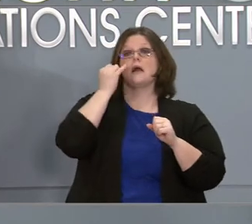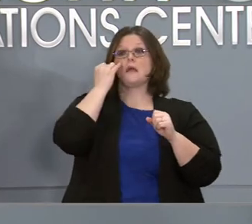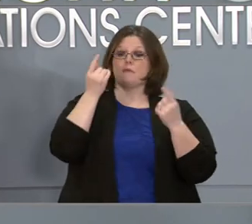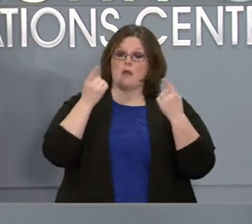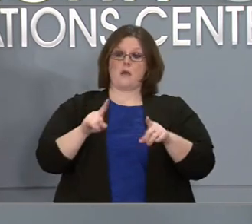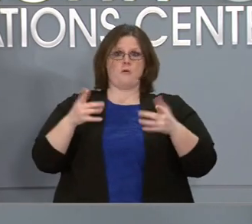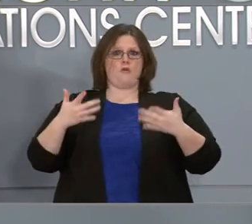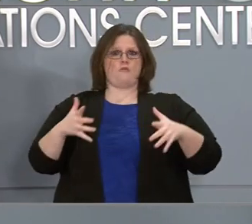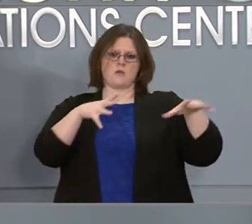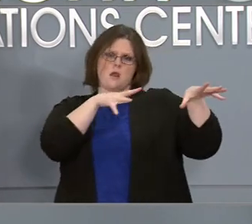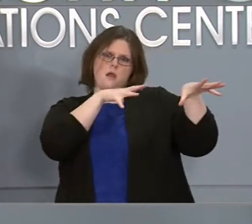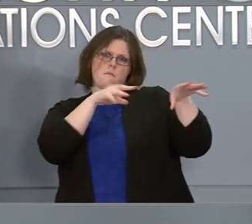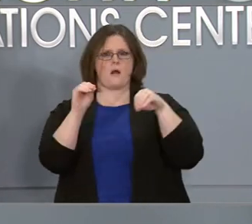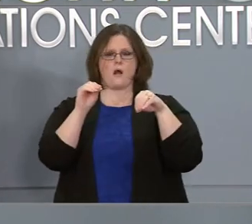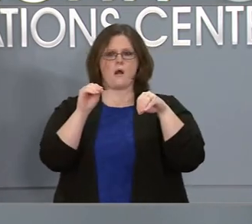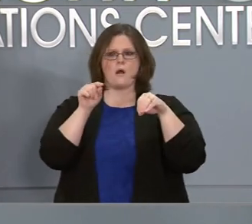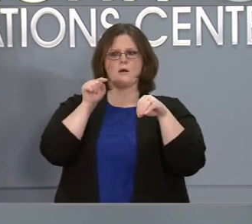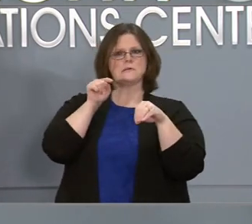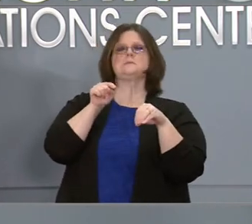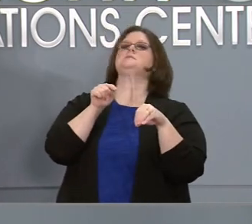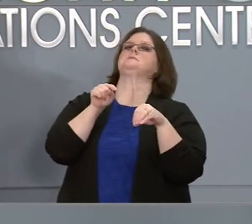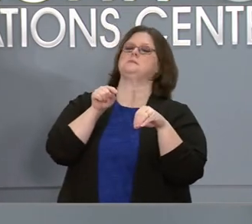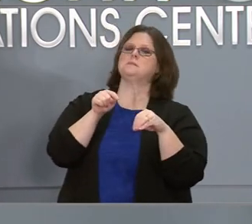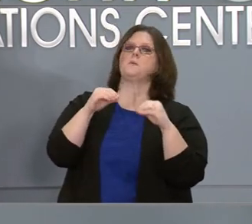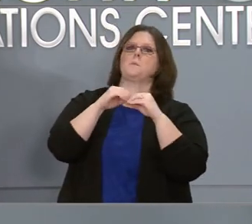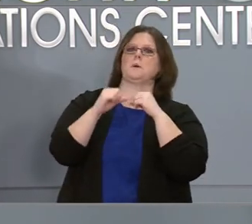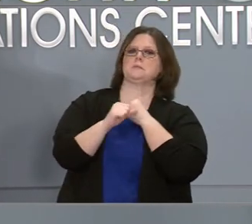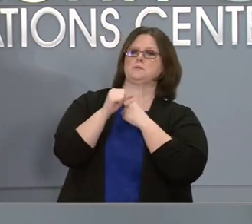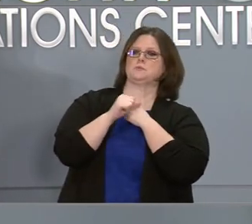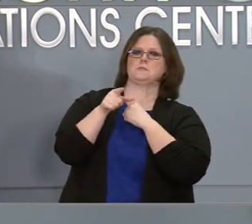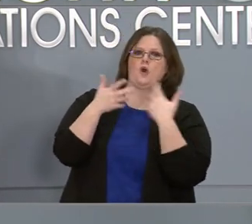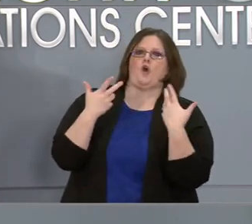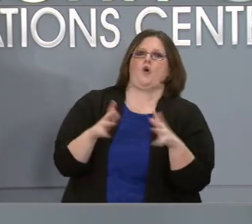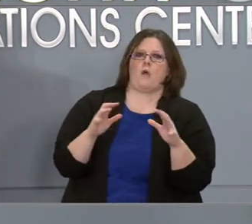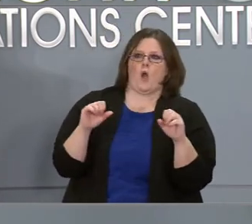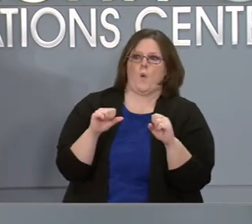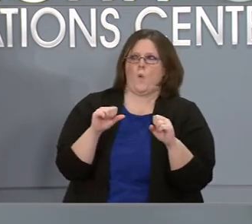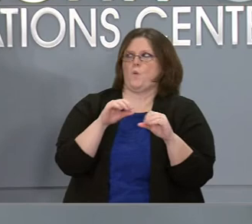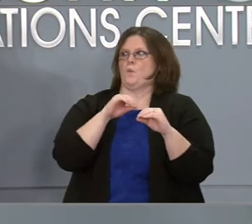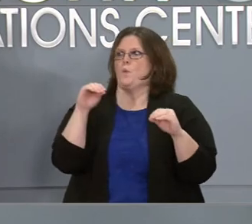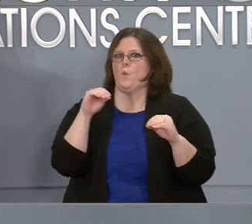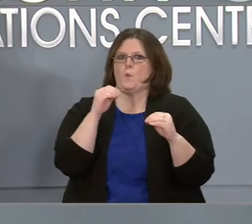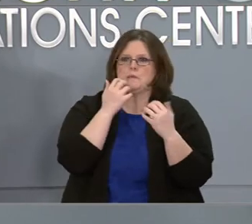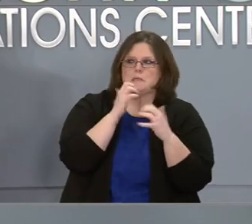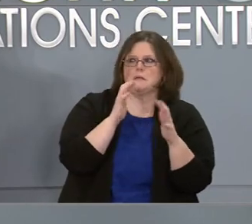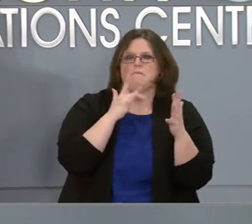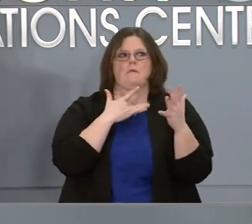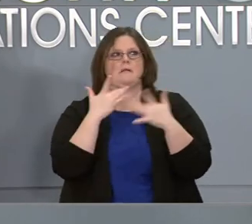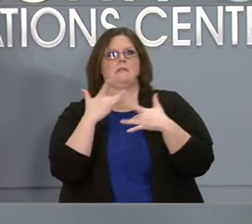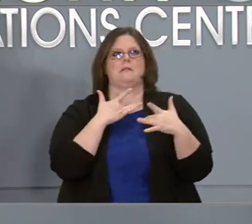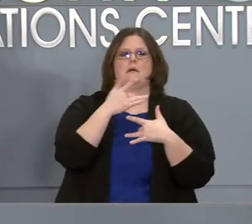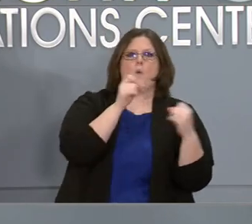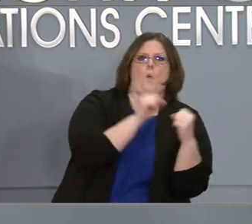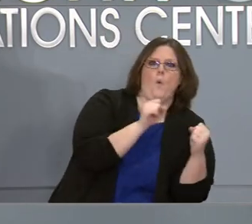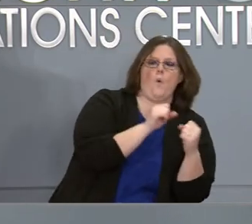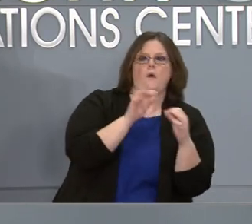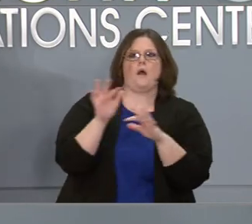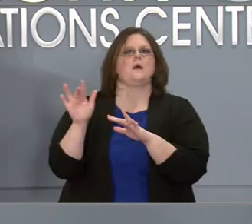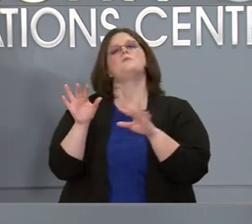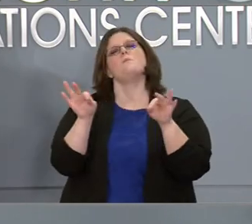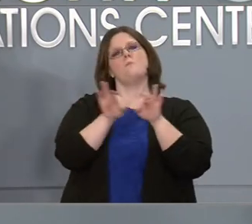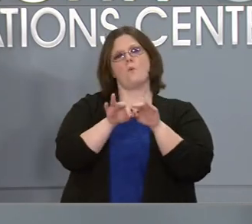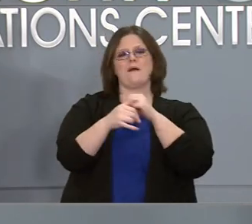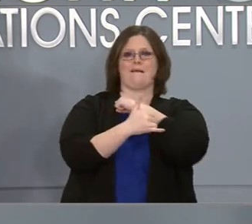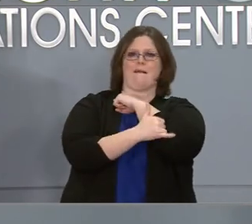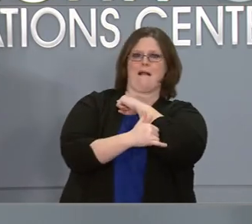power, this could be a dangerous situation for them. So it's really important that our counties are getting ready